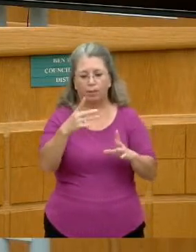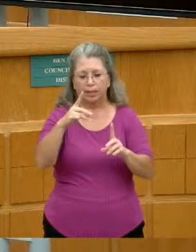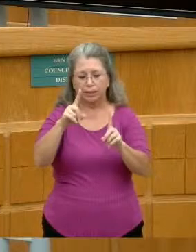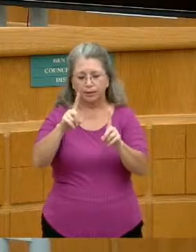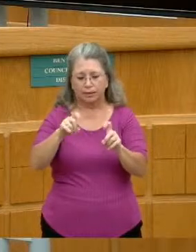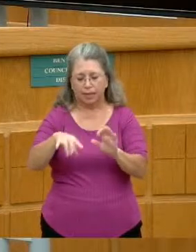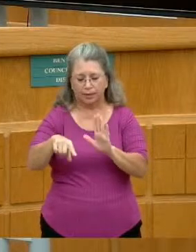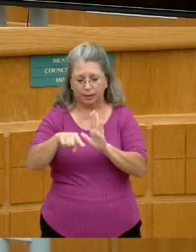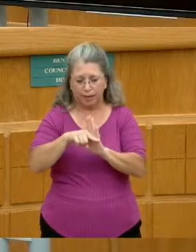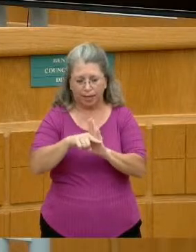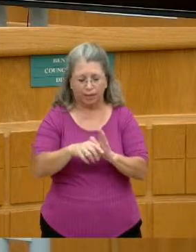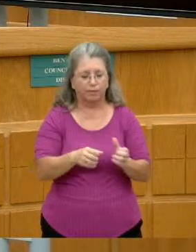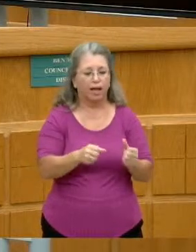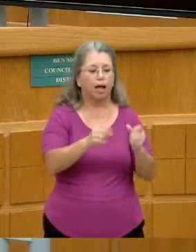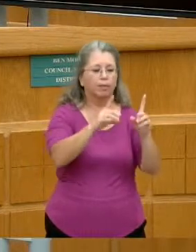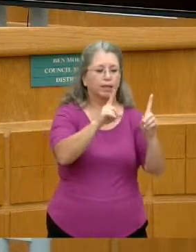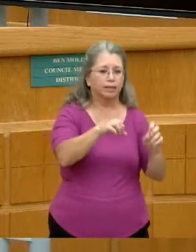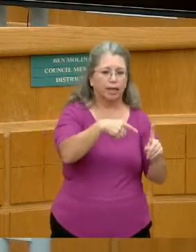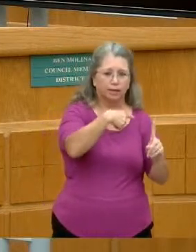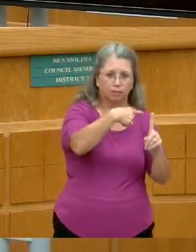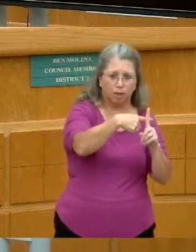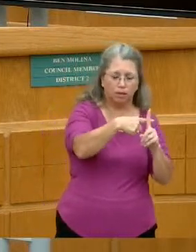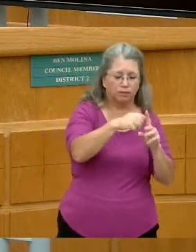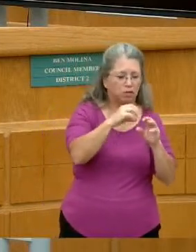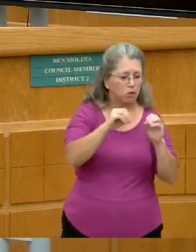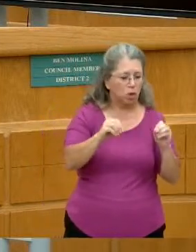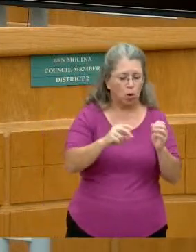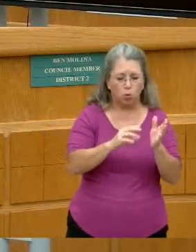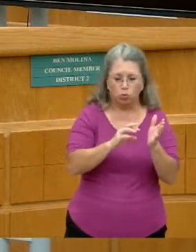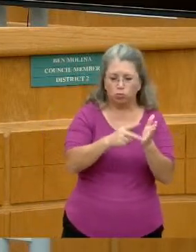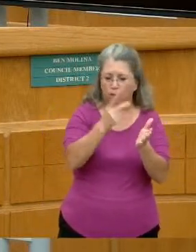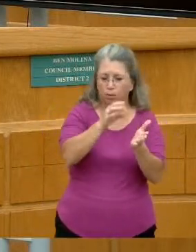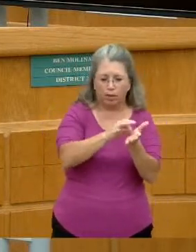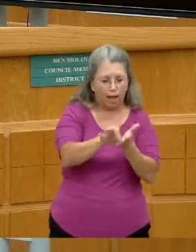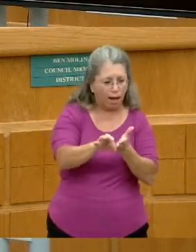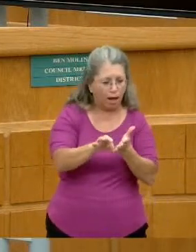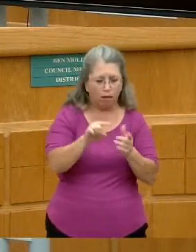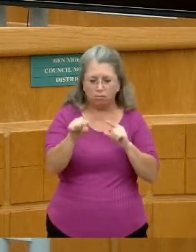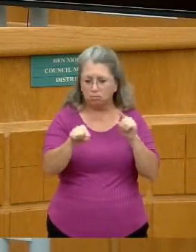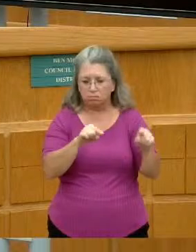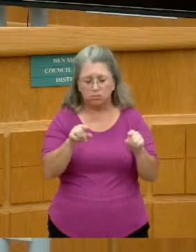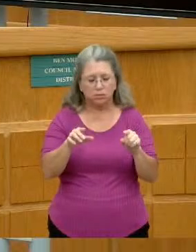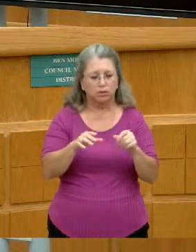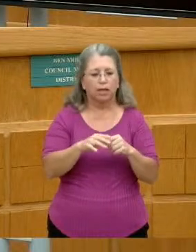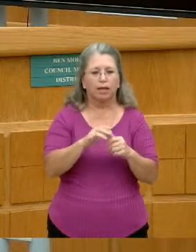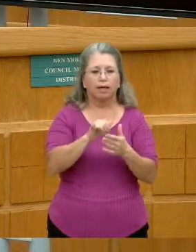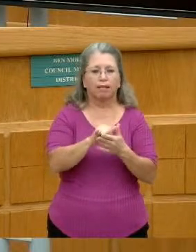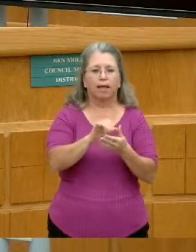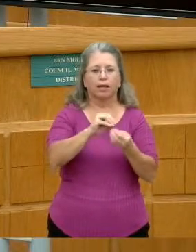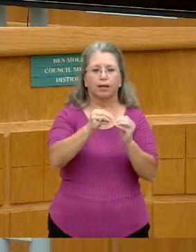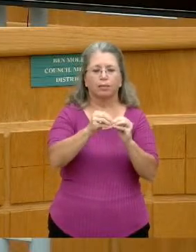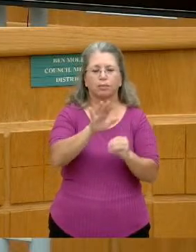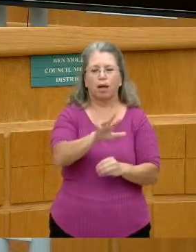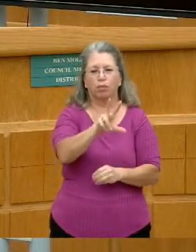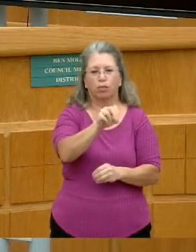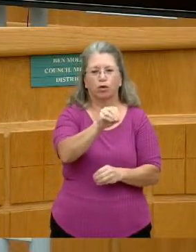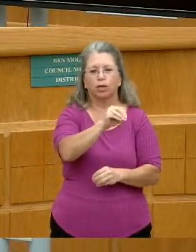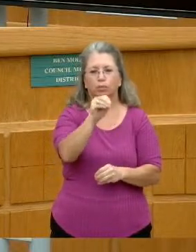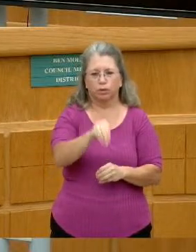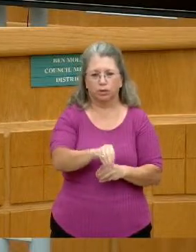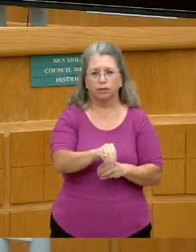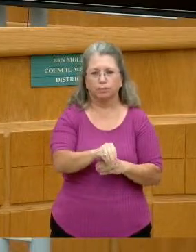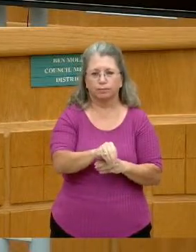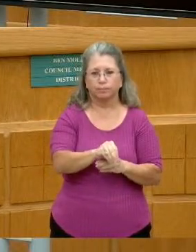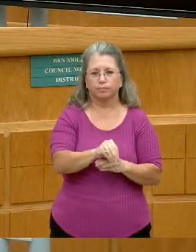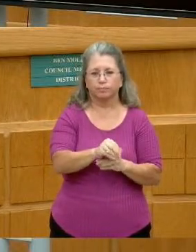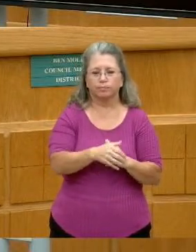people tested positive. Nobody's getting double counted on either side. And that number is about 30%. So